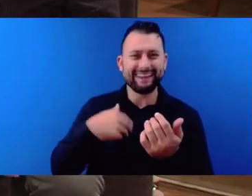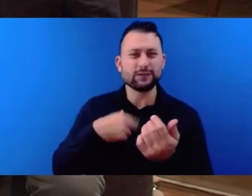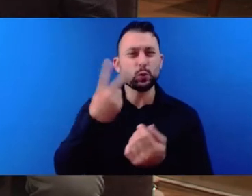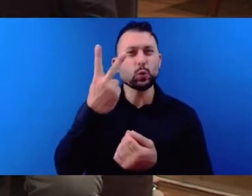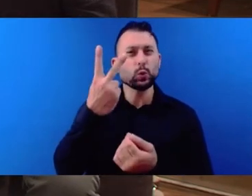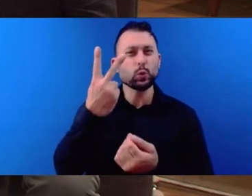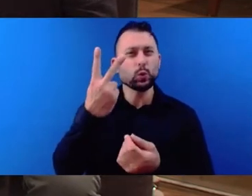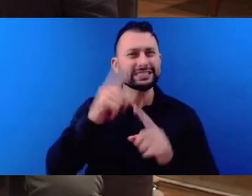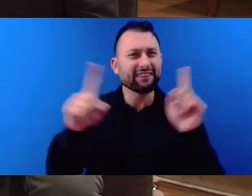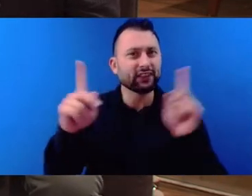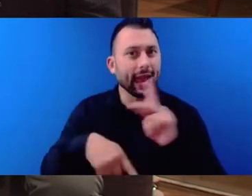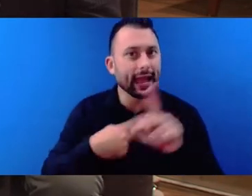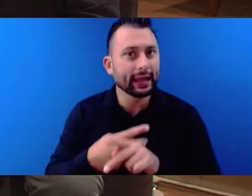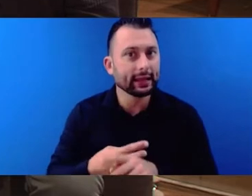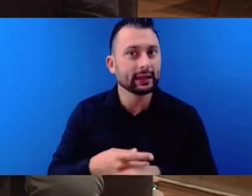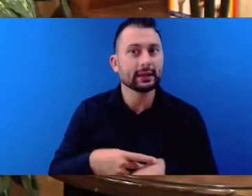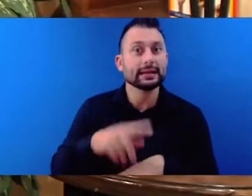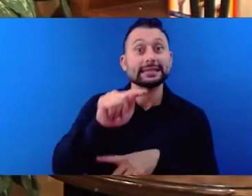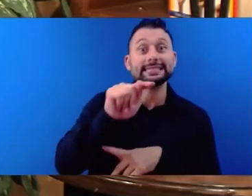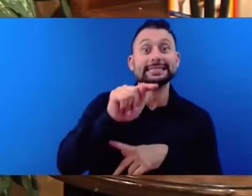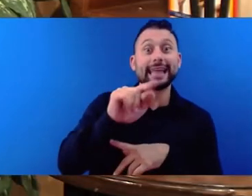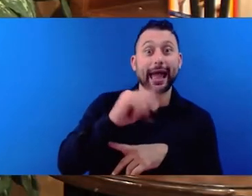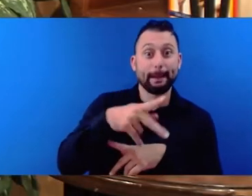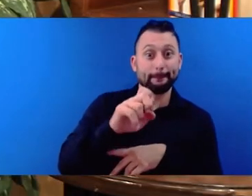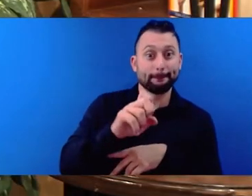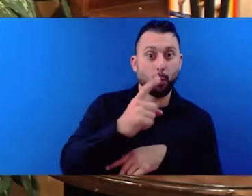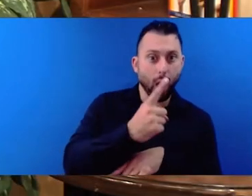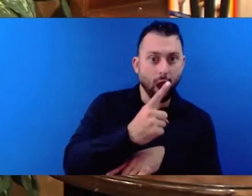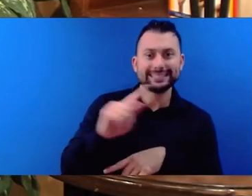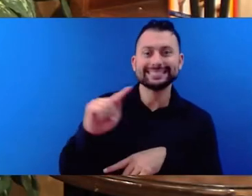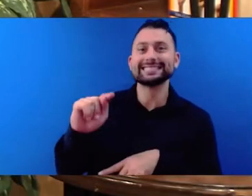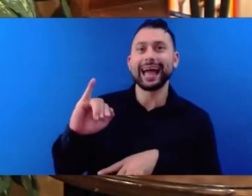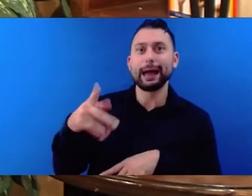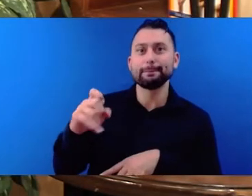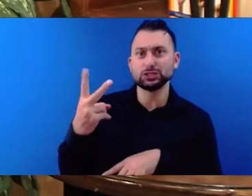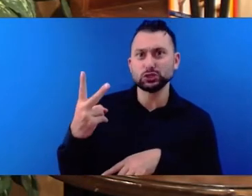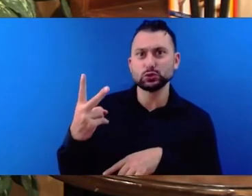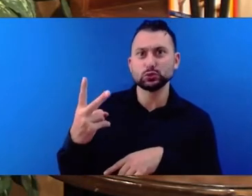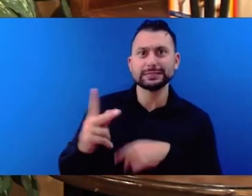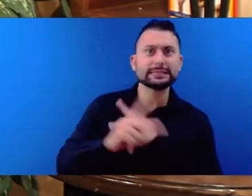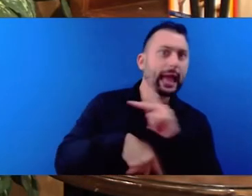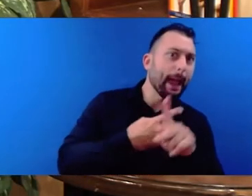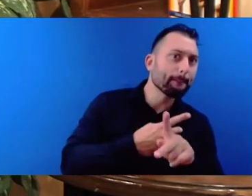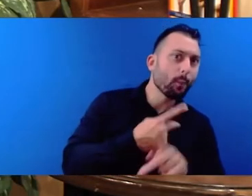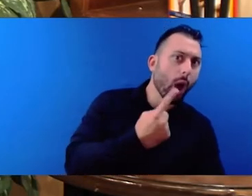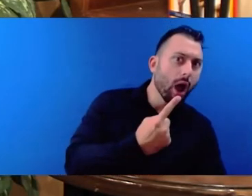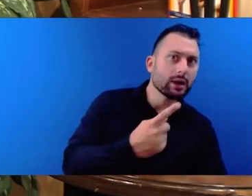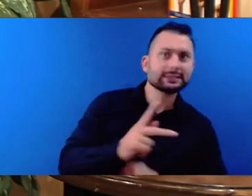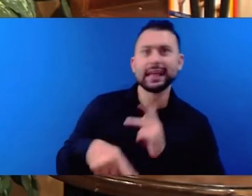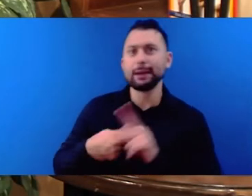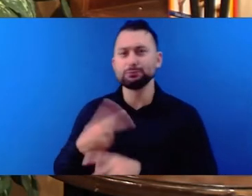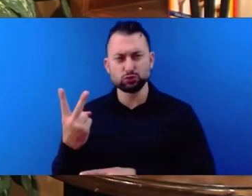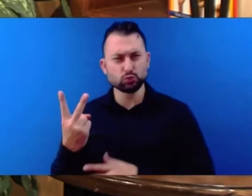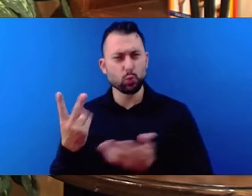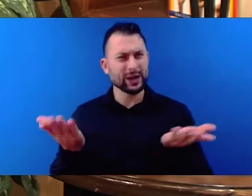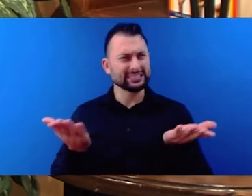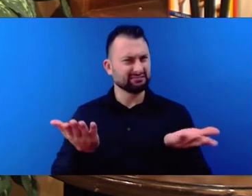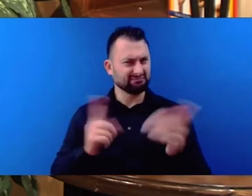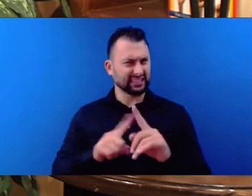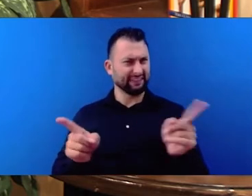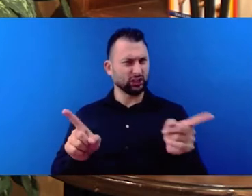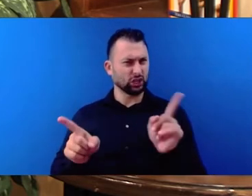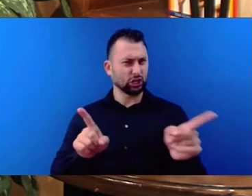of those for us, please? Yeah, so type 1 diabetes is a genetic disorder and it's